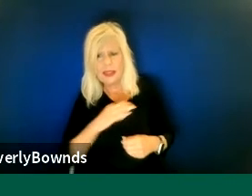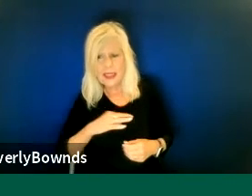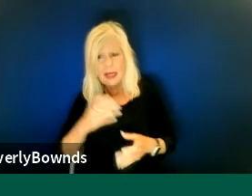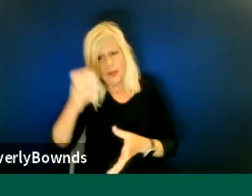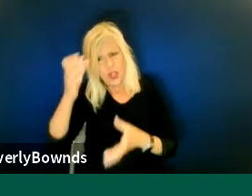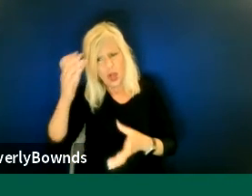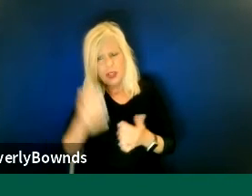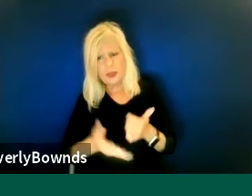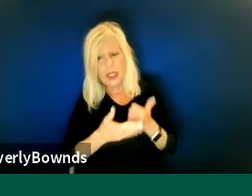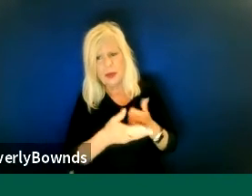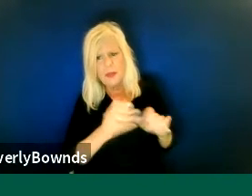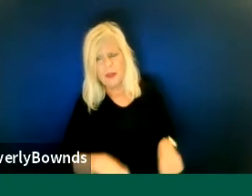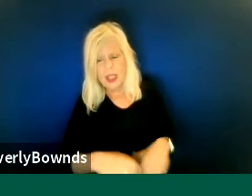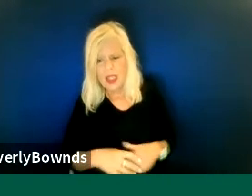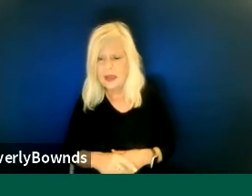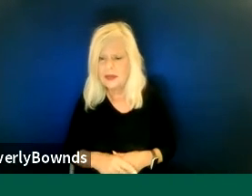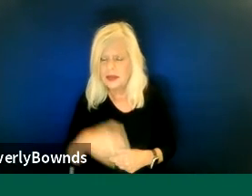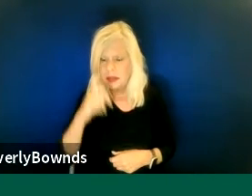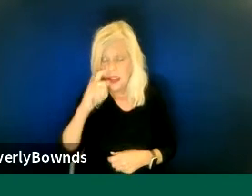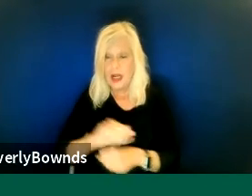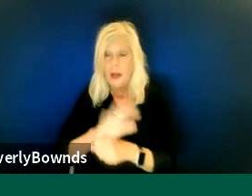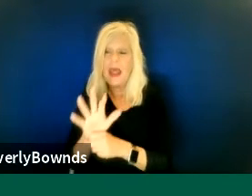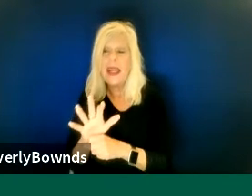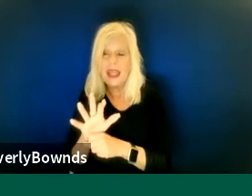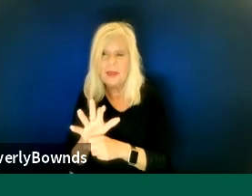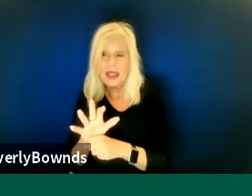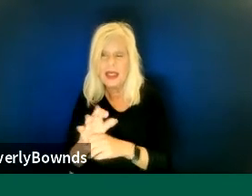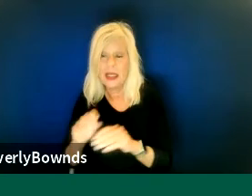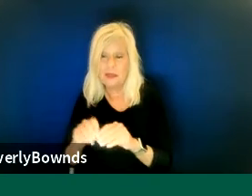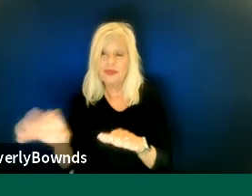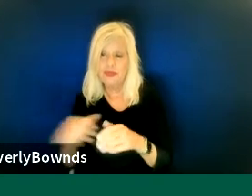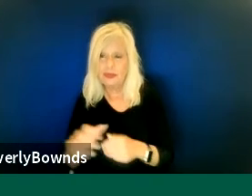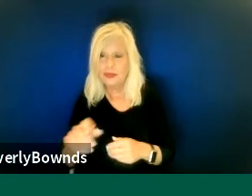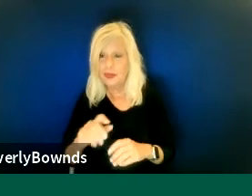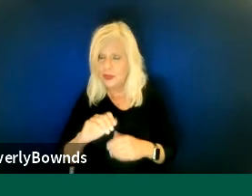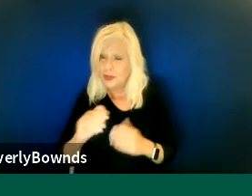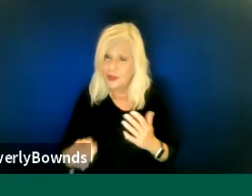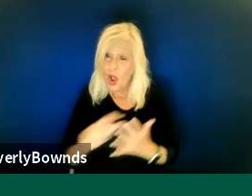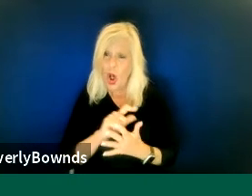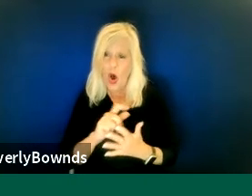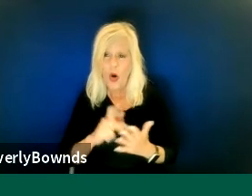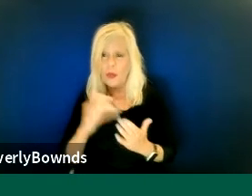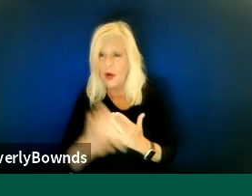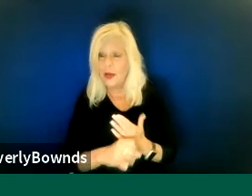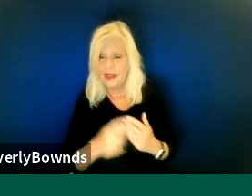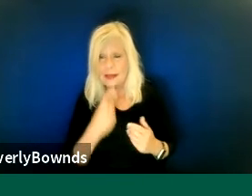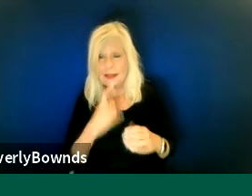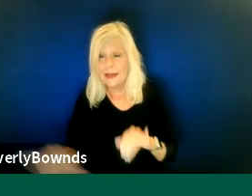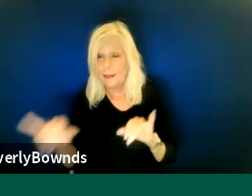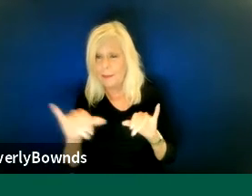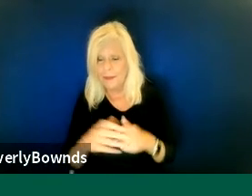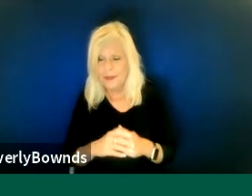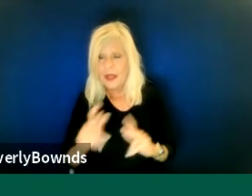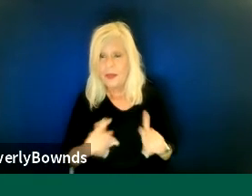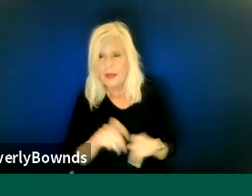facility. And due to the pandemic effect, like you heard from all the projects similar to, people were